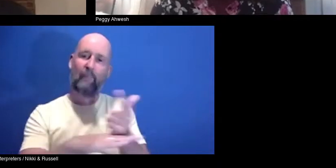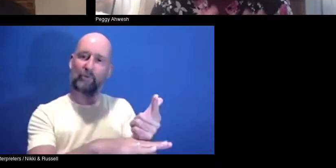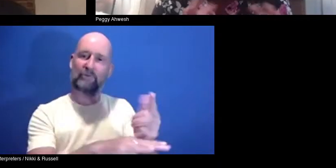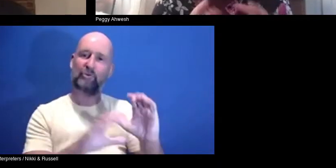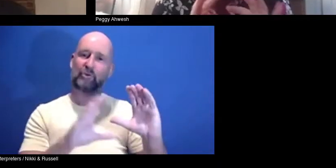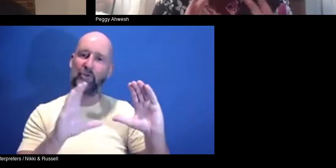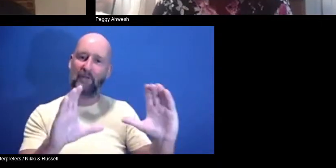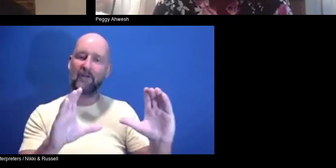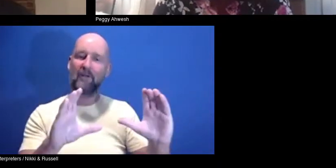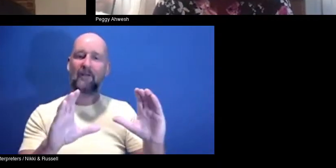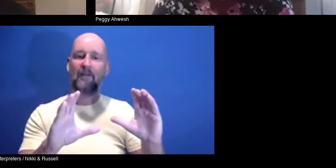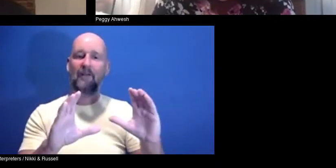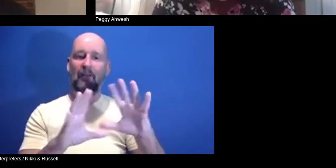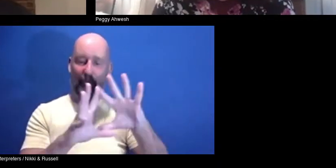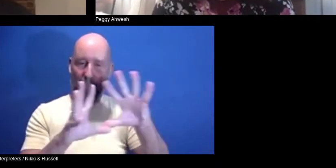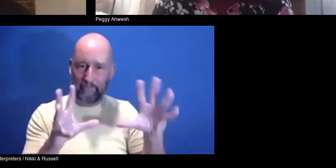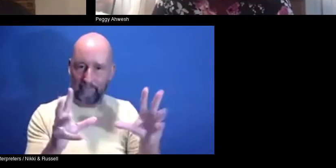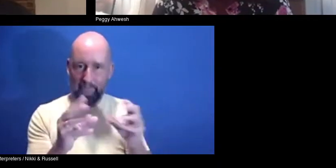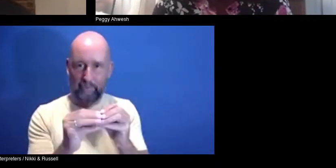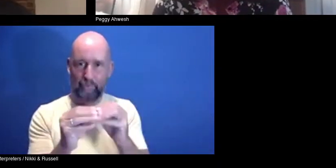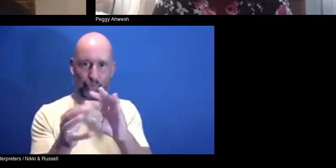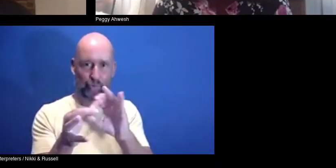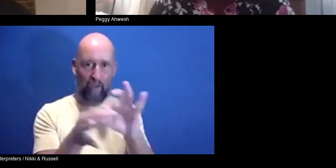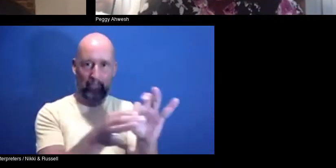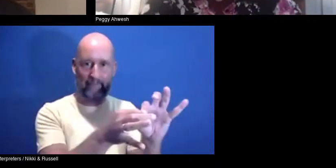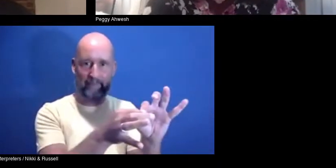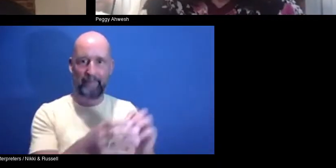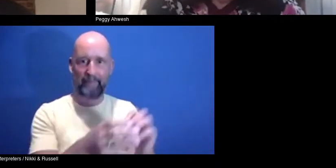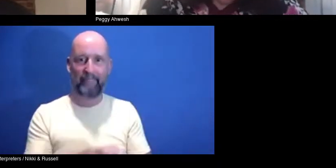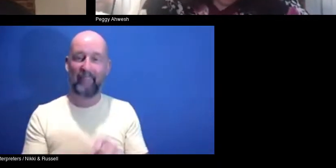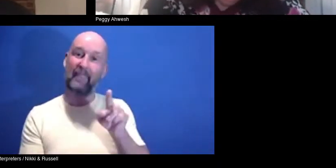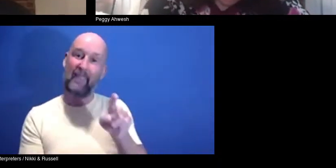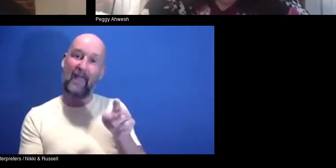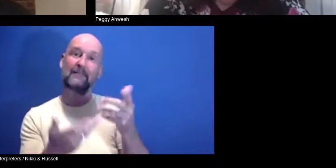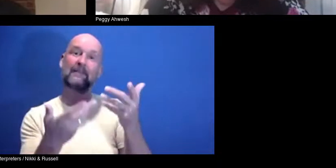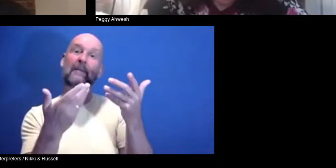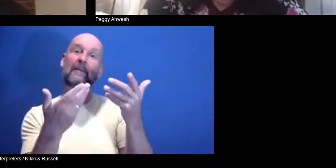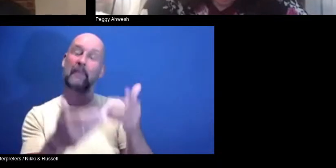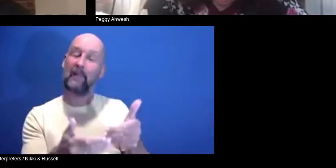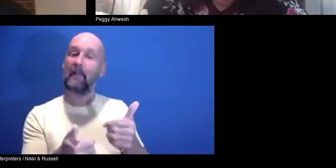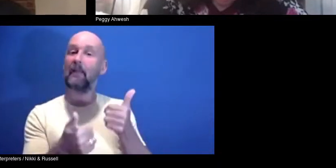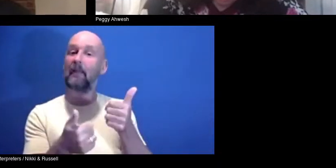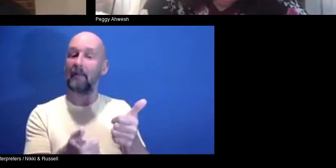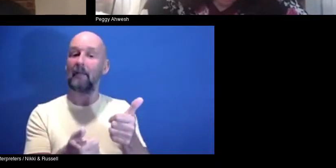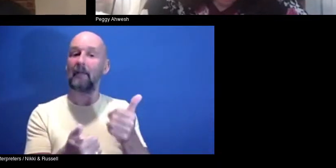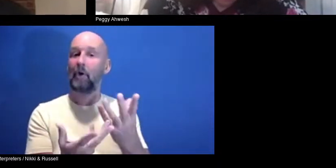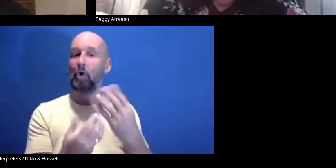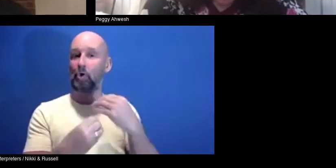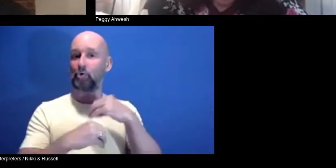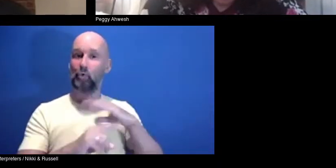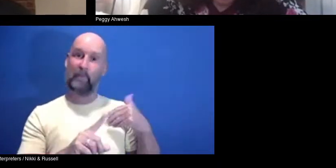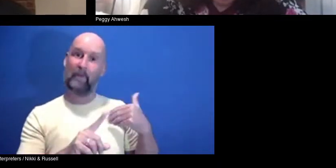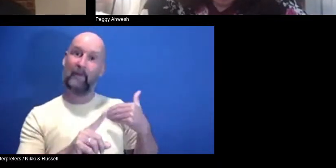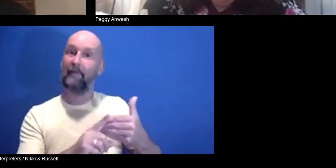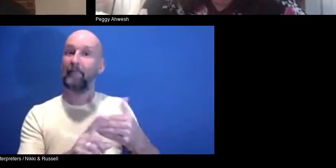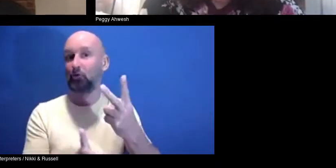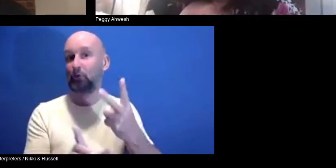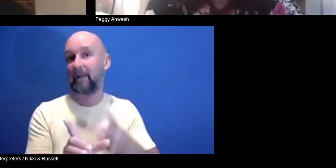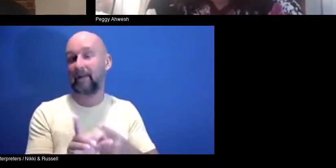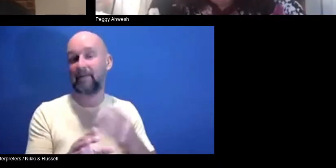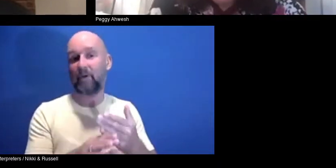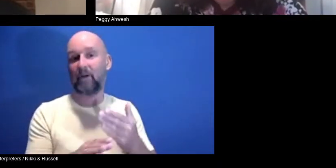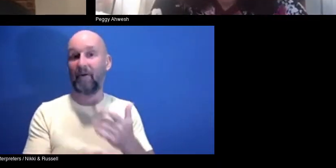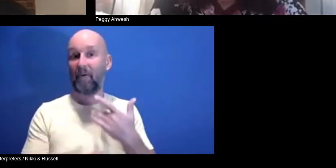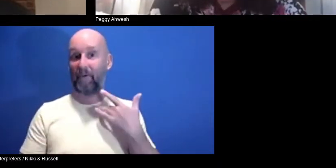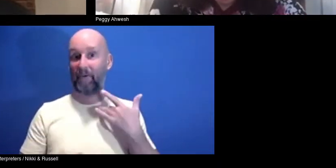it's taken a while to get it into shape. But that's been pretty much consuming me the last couple of years. Very